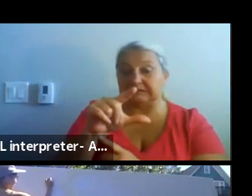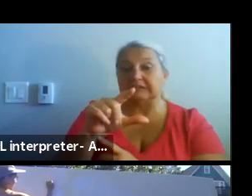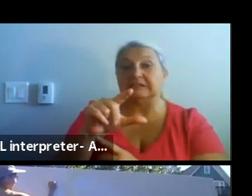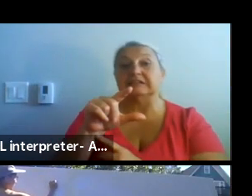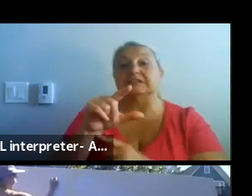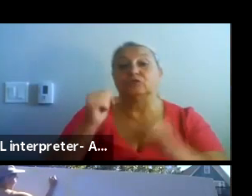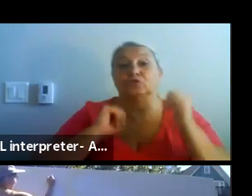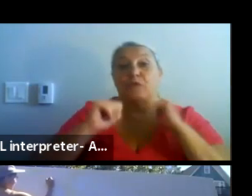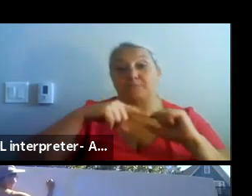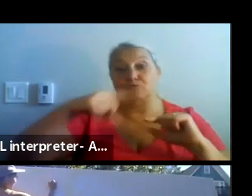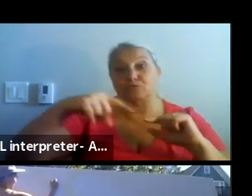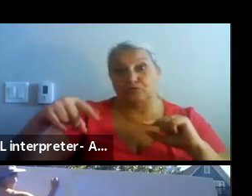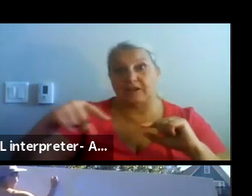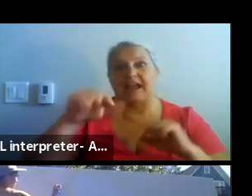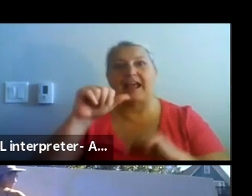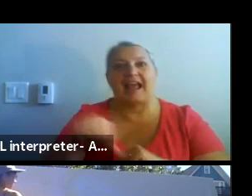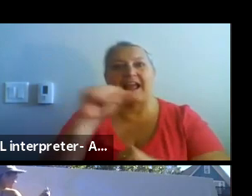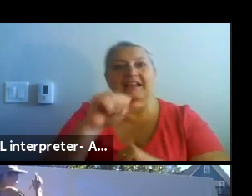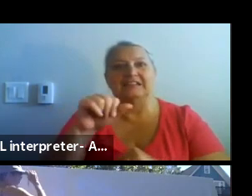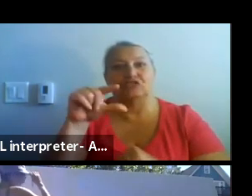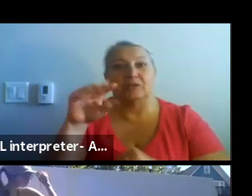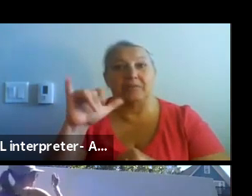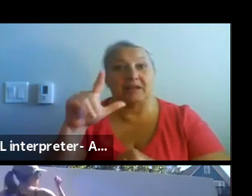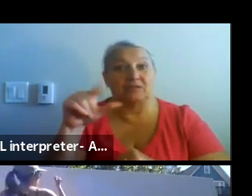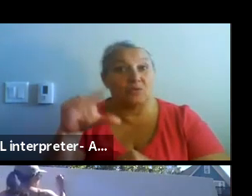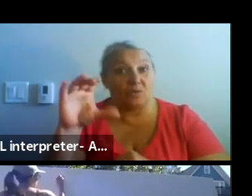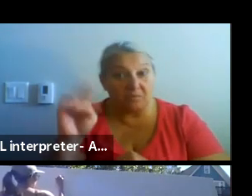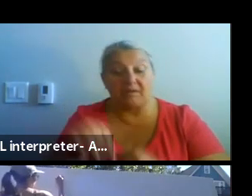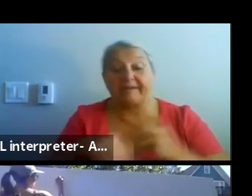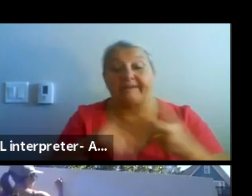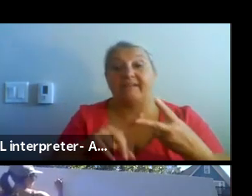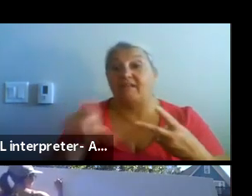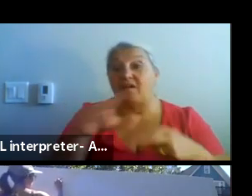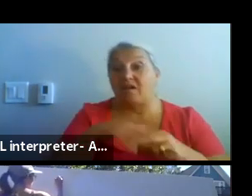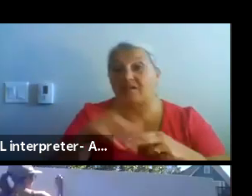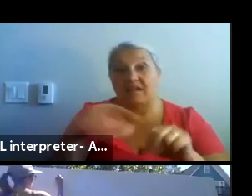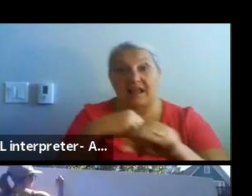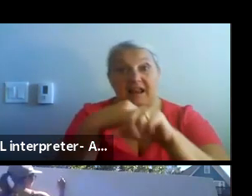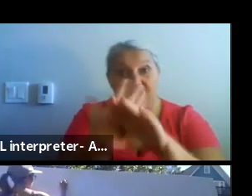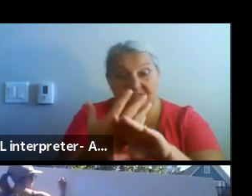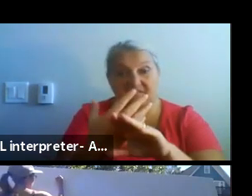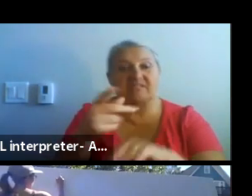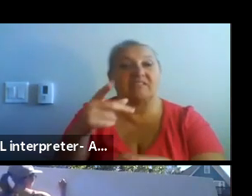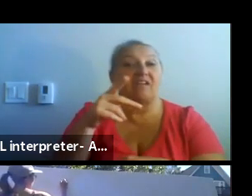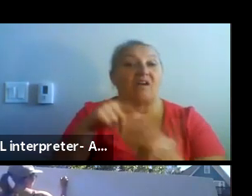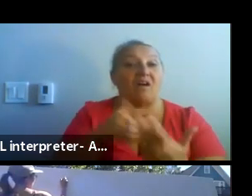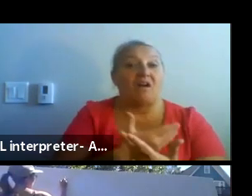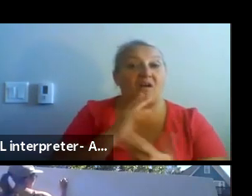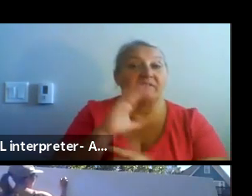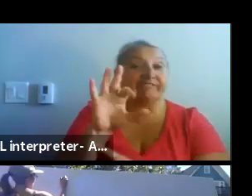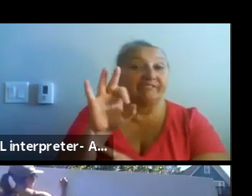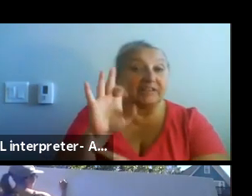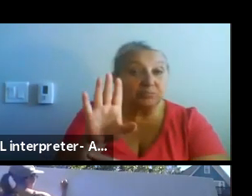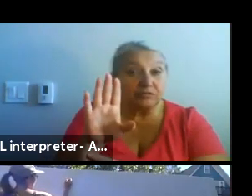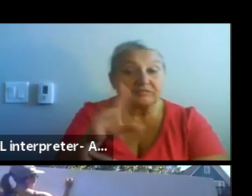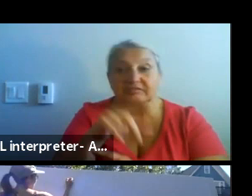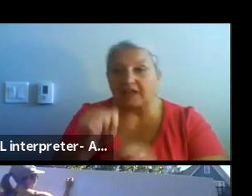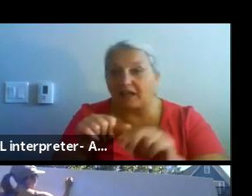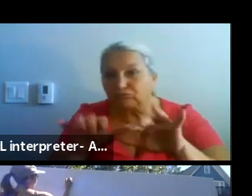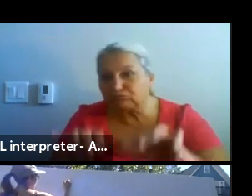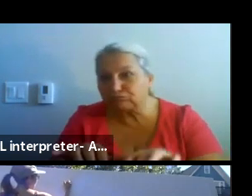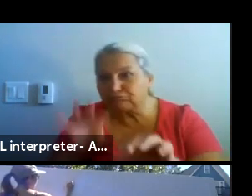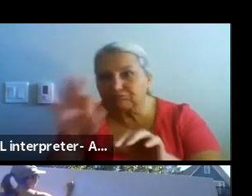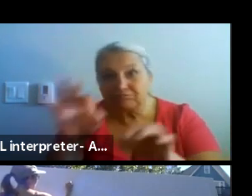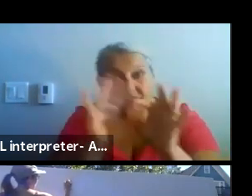unsettlingdramaturgy@gmail.com. You can comment on the live stream on the Unsettling Dramaturgy Facebook page. And then